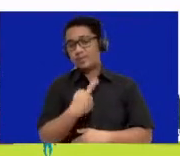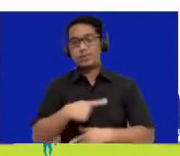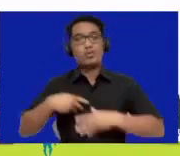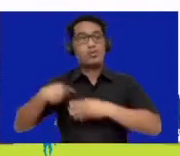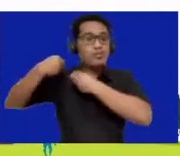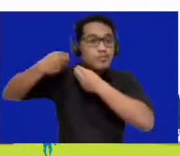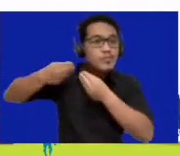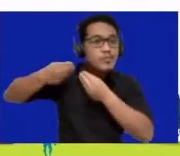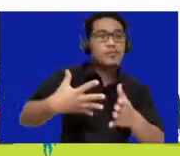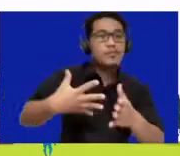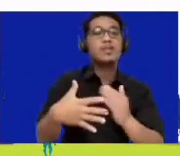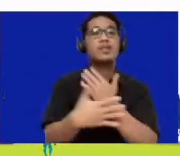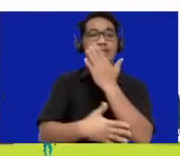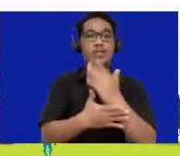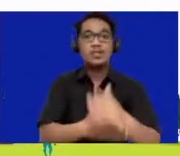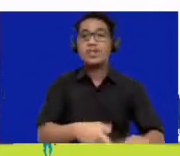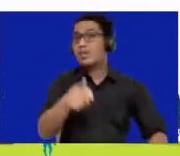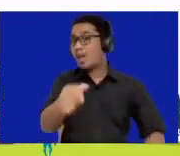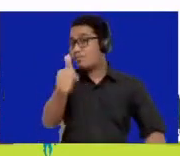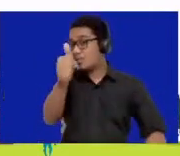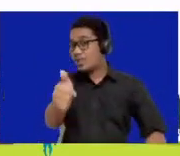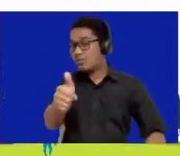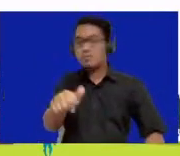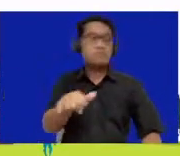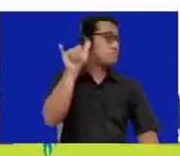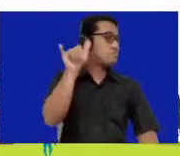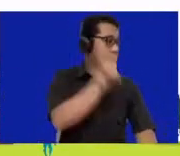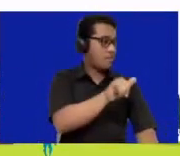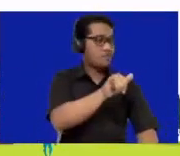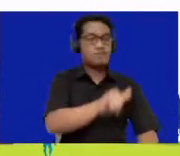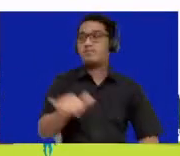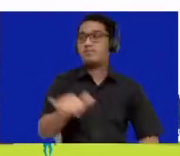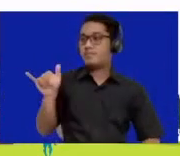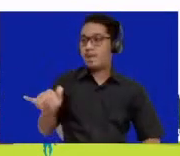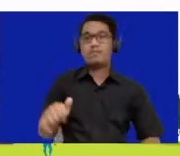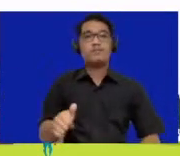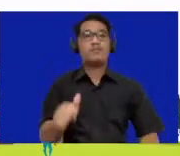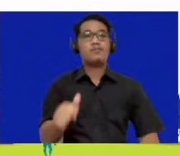Are you ready? Yes! Terima kasih.